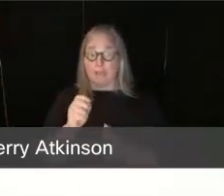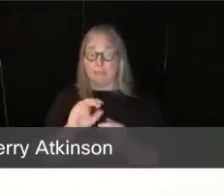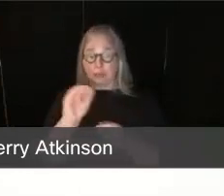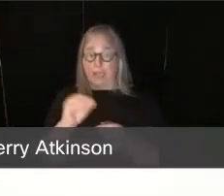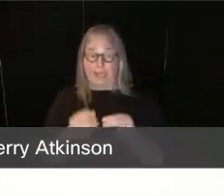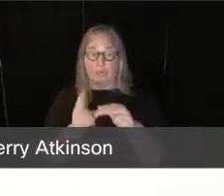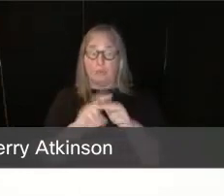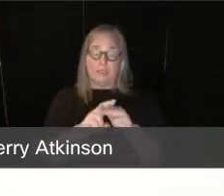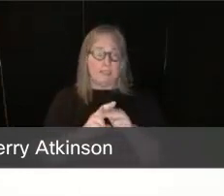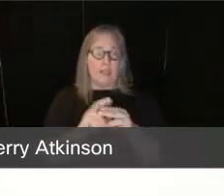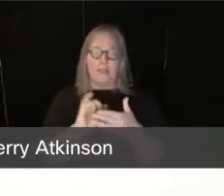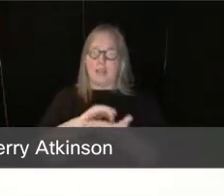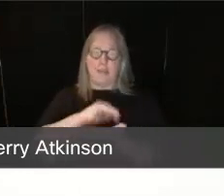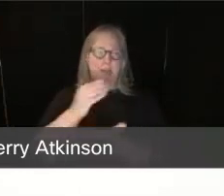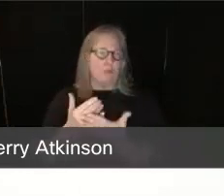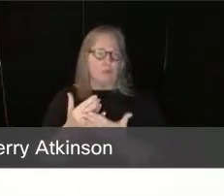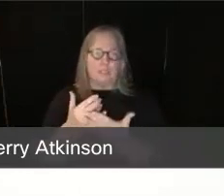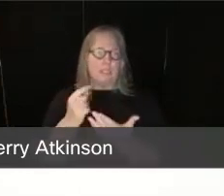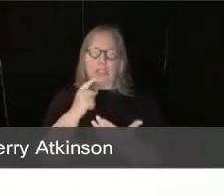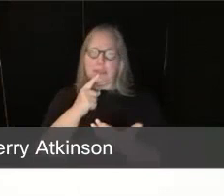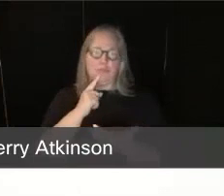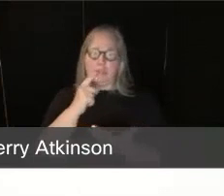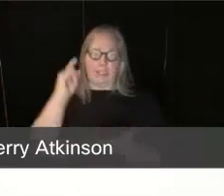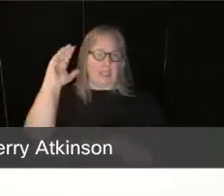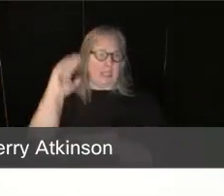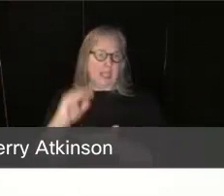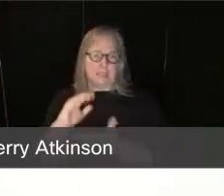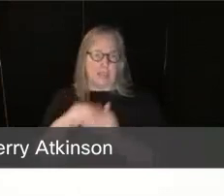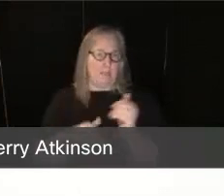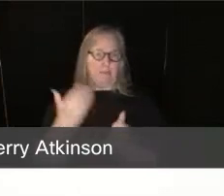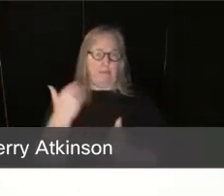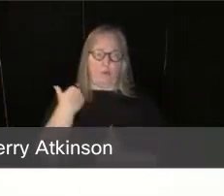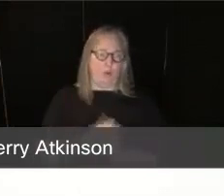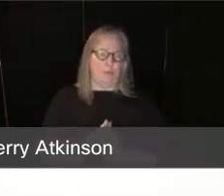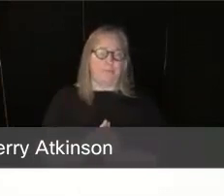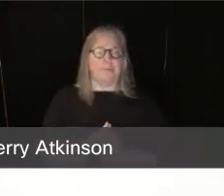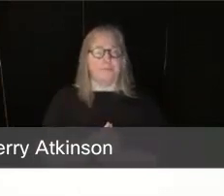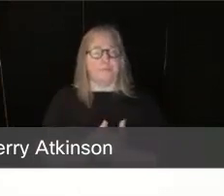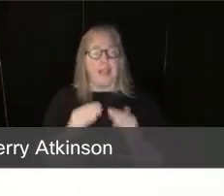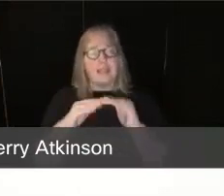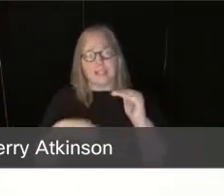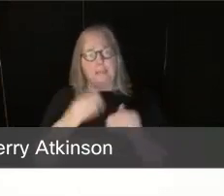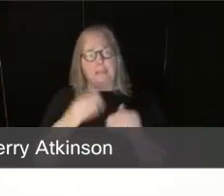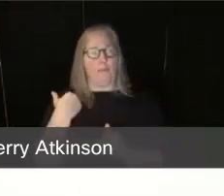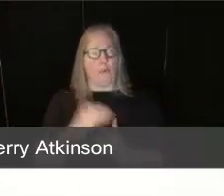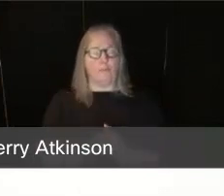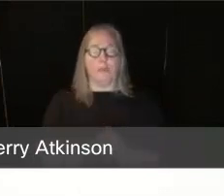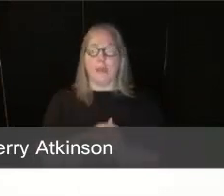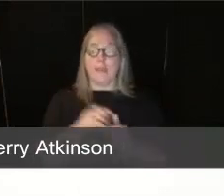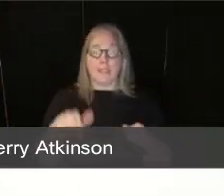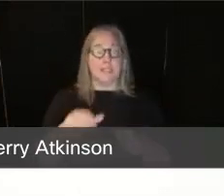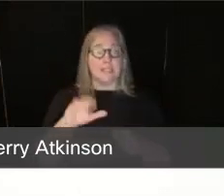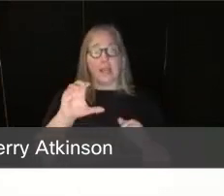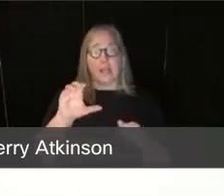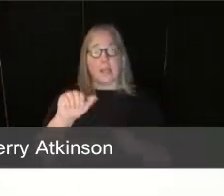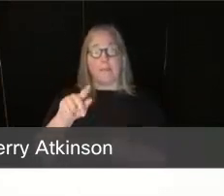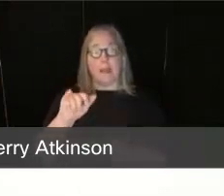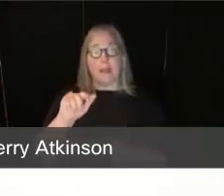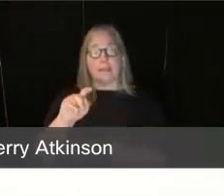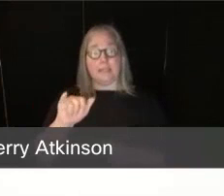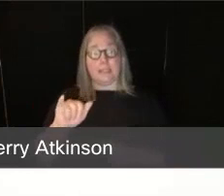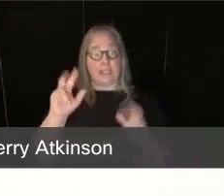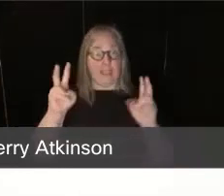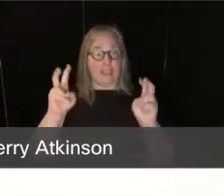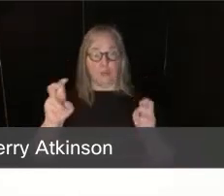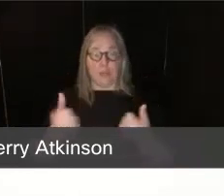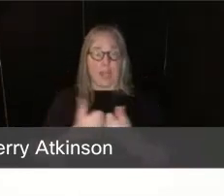shy of what it used to be in the past. And this capacity issue challenge is not